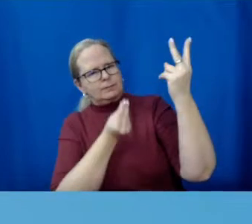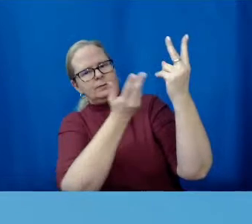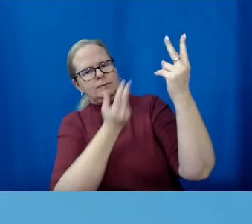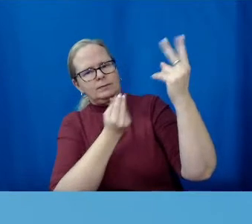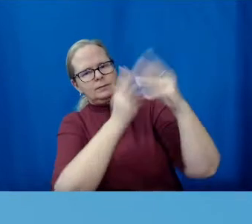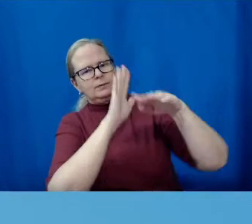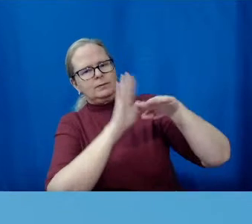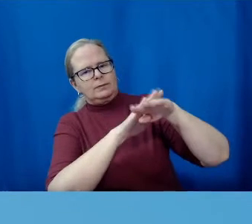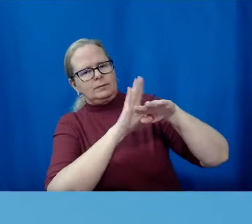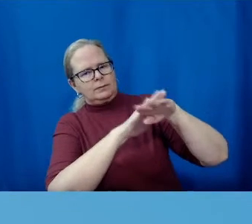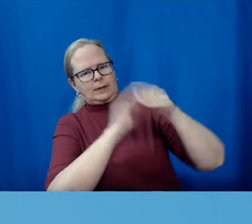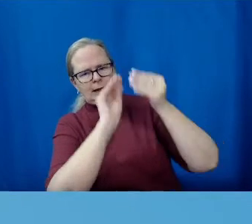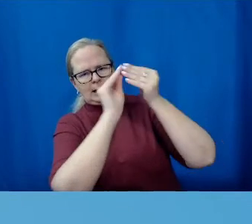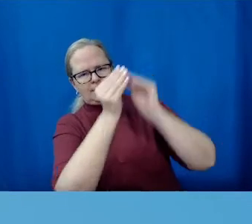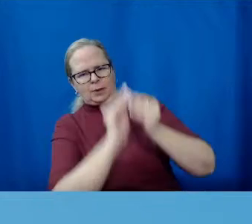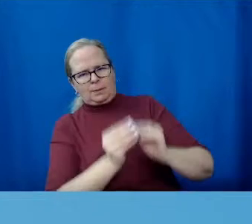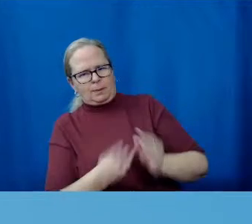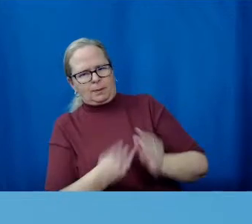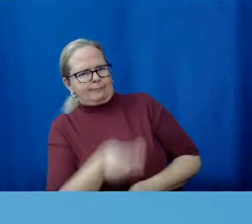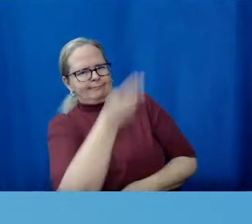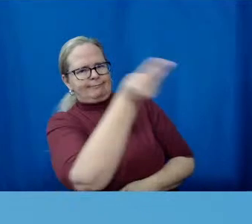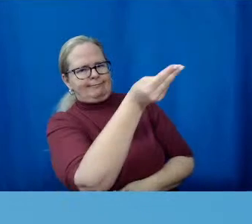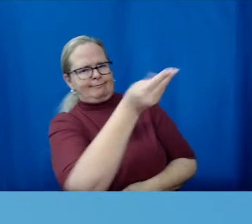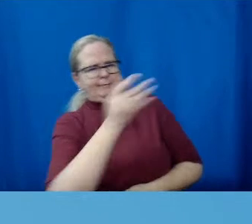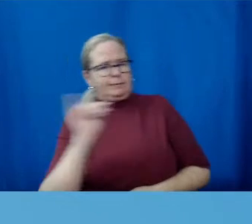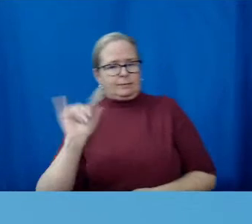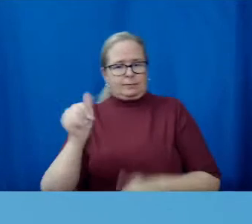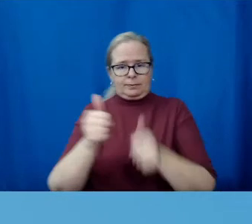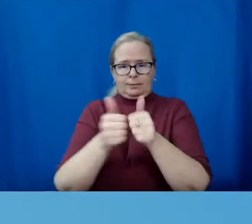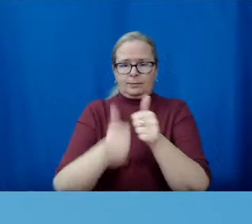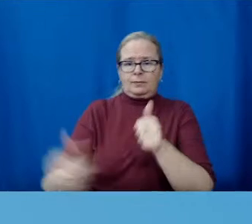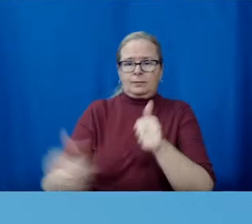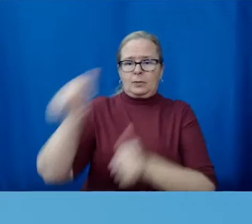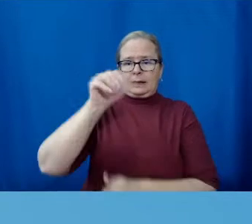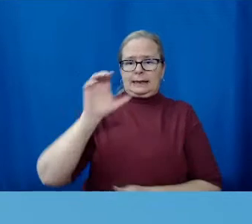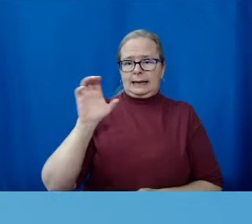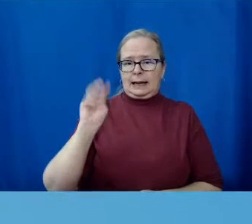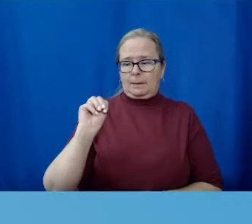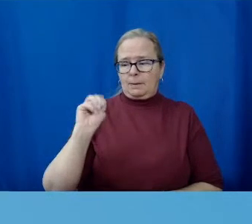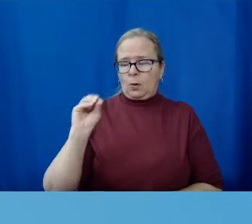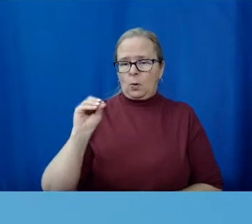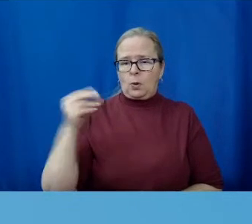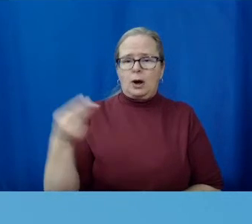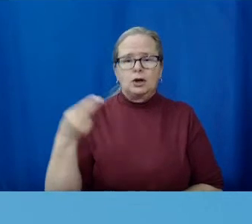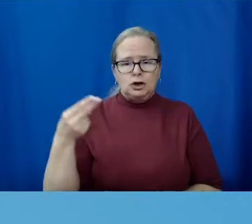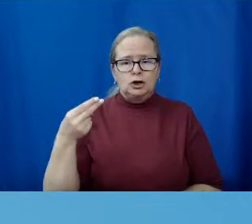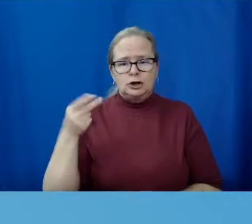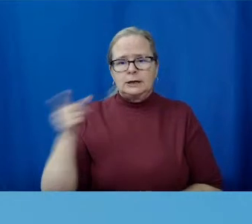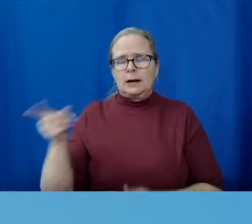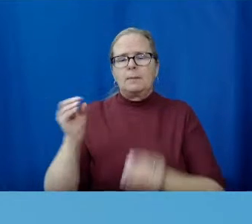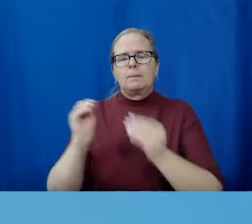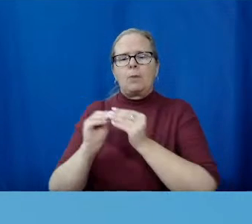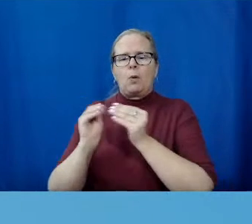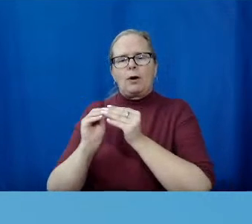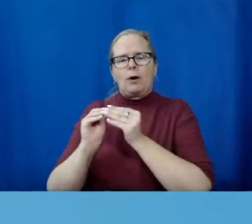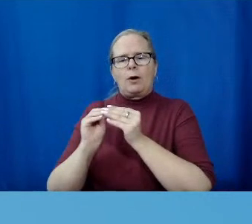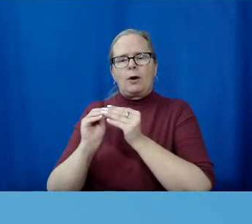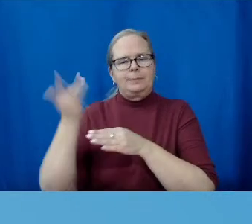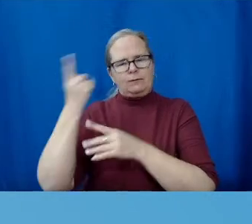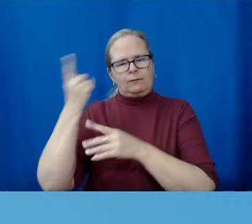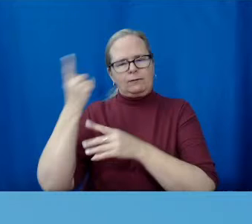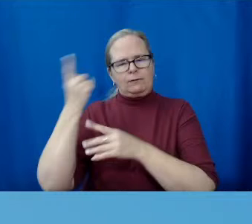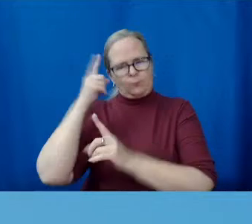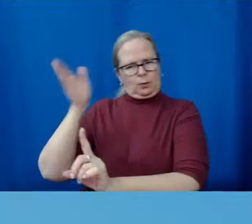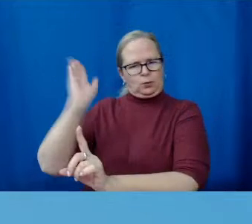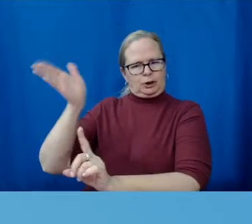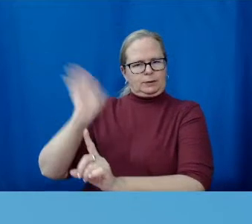medical officer of health. And I agree with Duane on that, except she has stepped over the